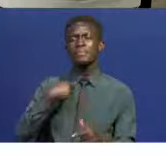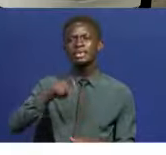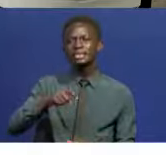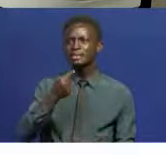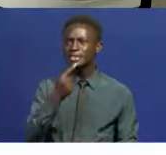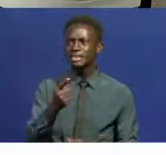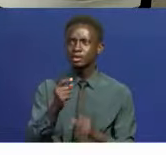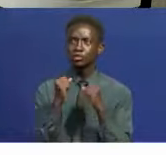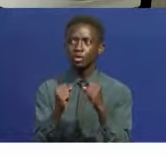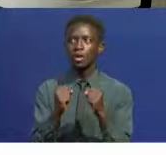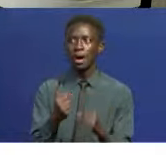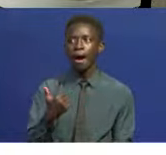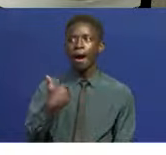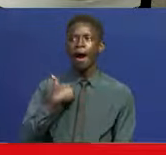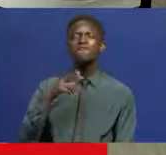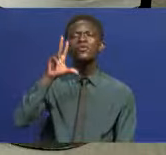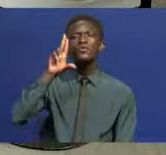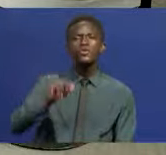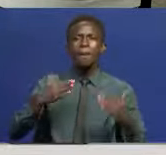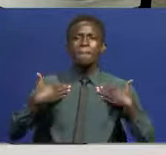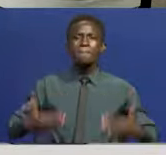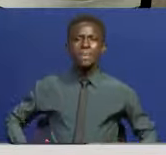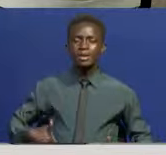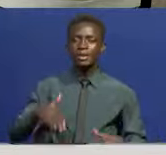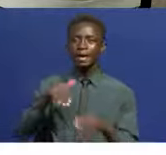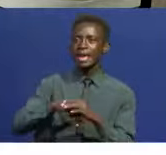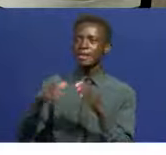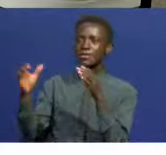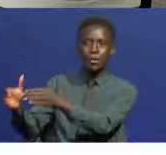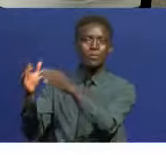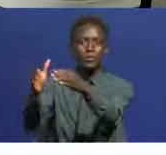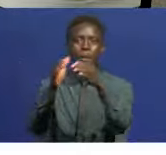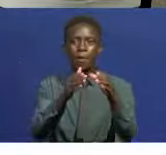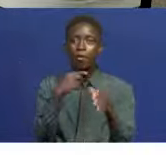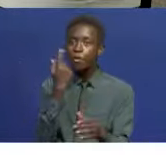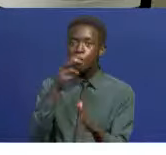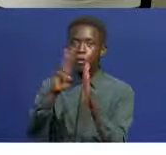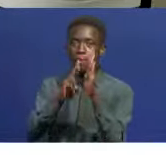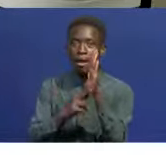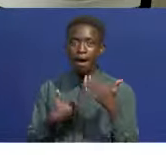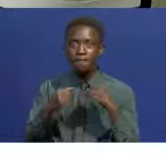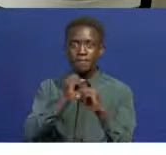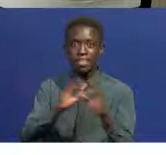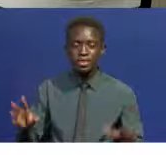mm-hmm. there is no one in the industry mm-hmm. who's not pro-regulation. To include myself, We want to be